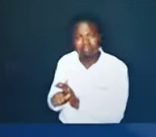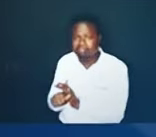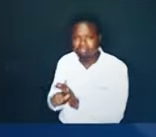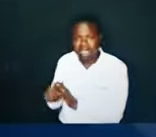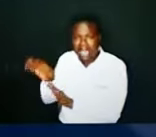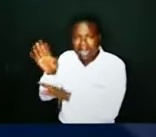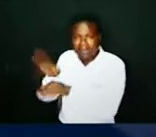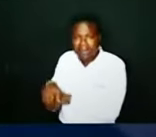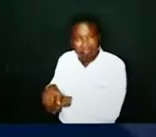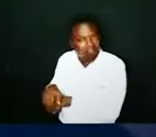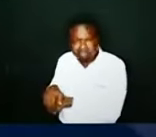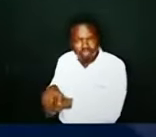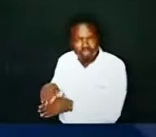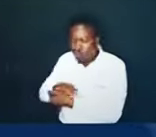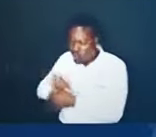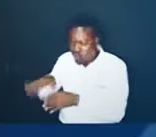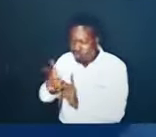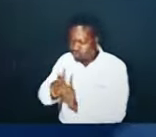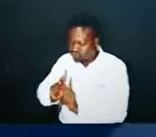them.